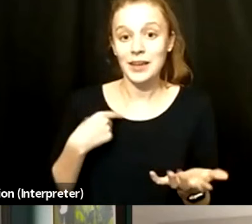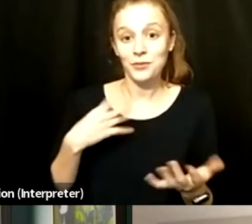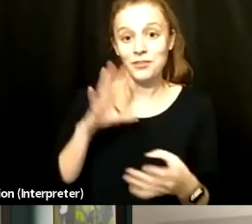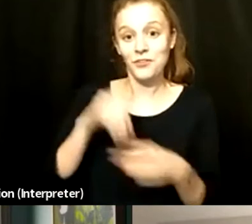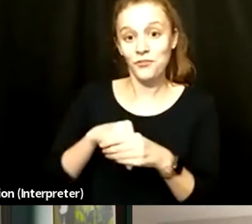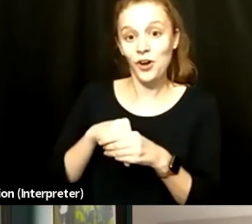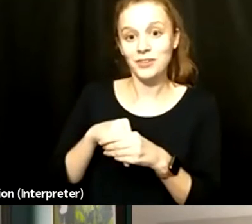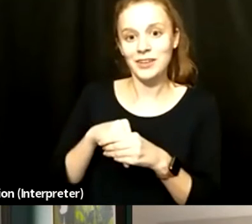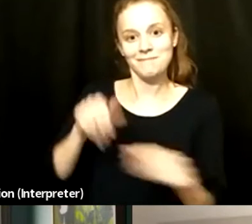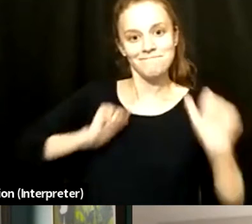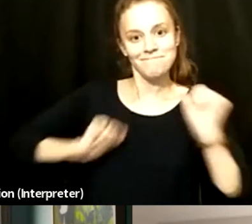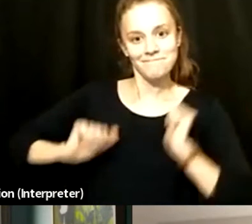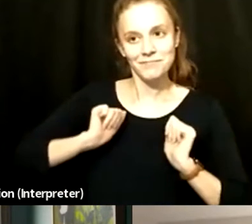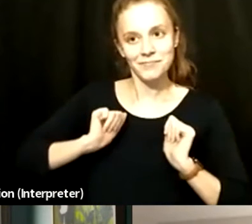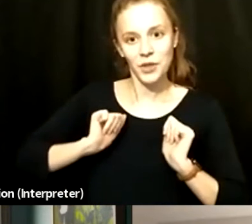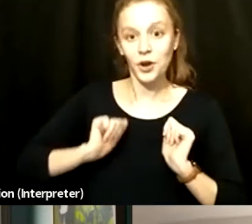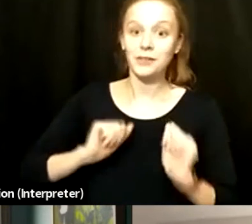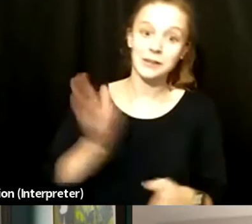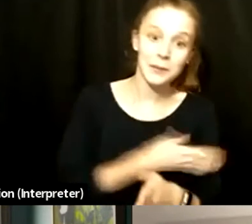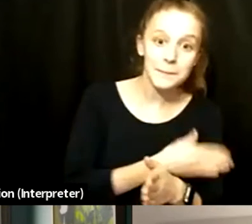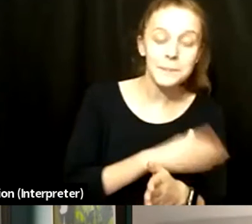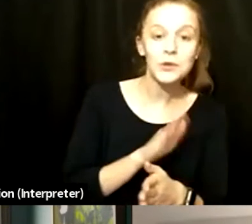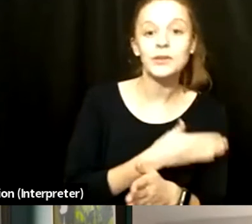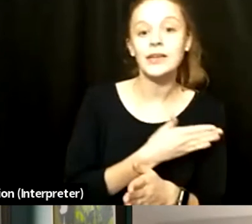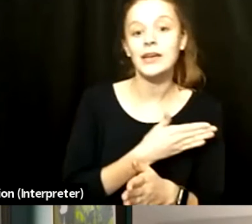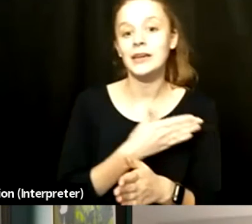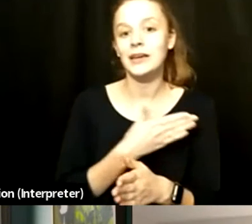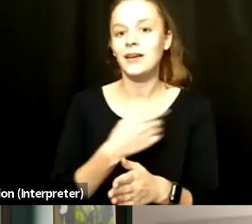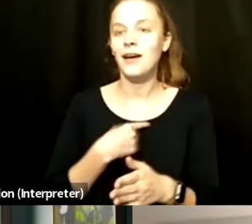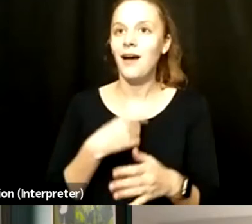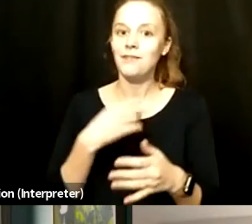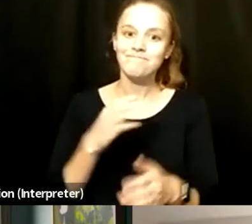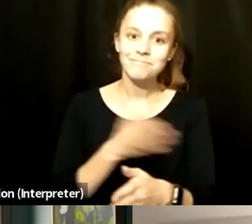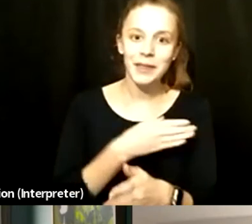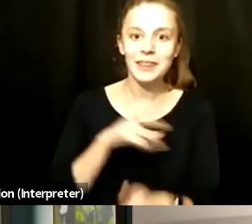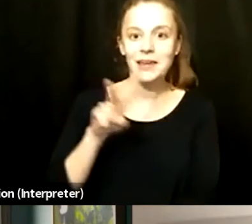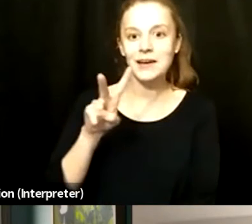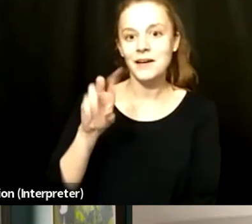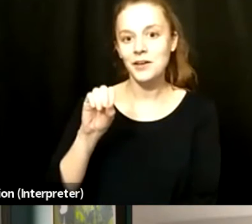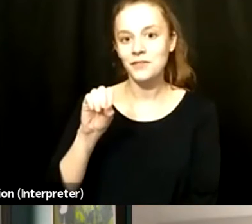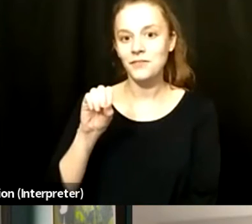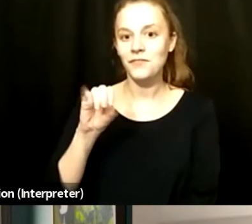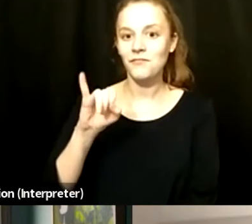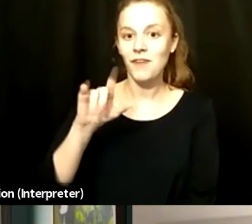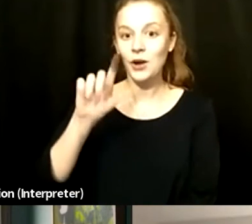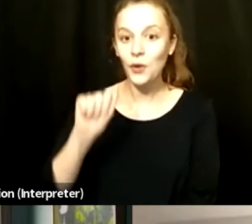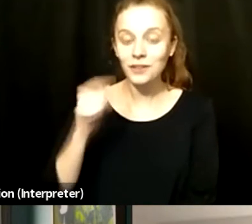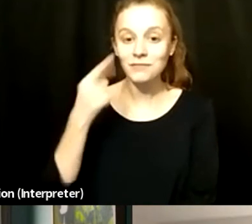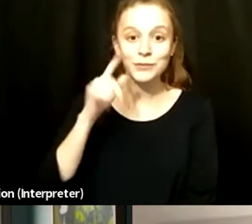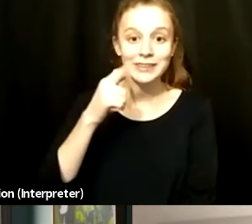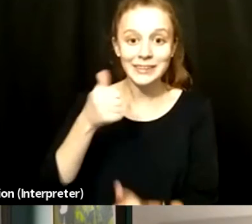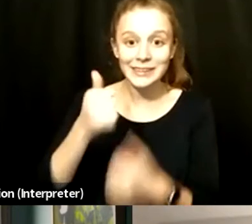playing music. I played viola for like 10 years, played the Kimmel Center, all these different things. And then I started